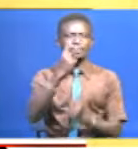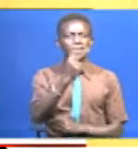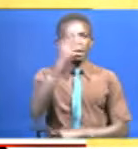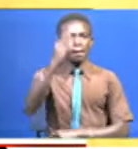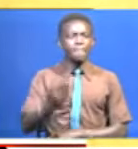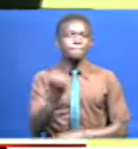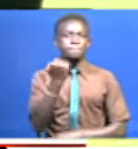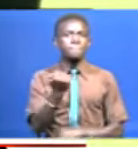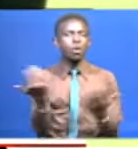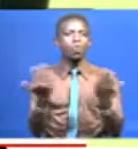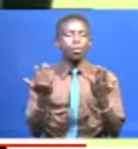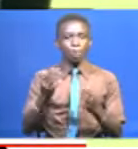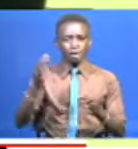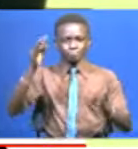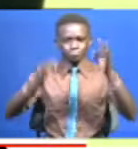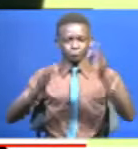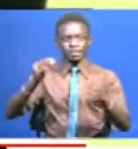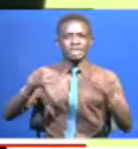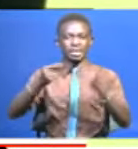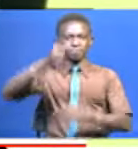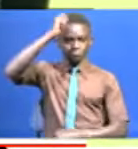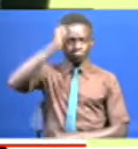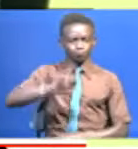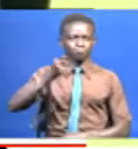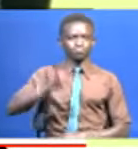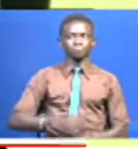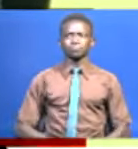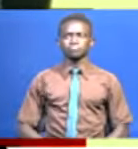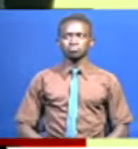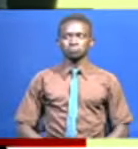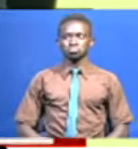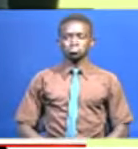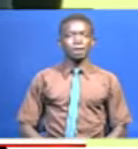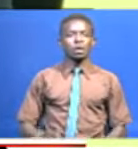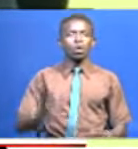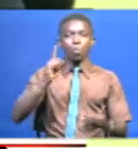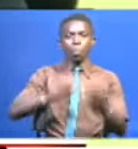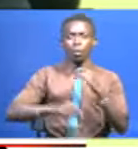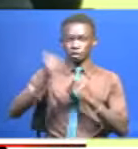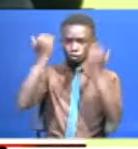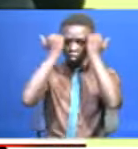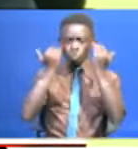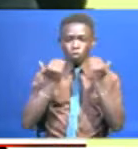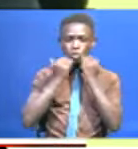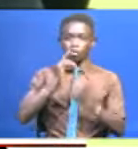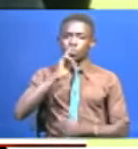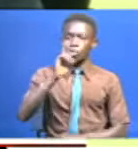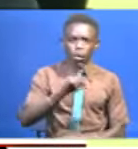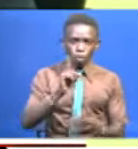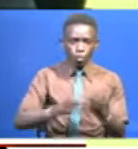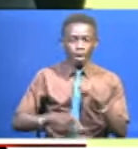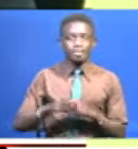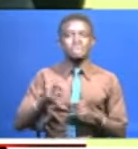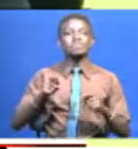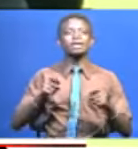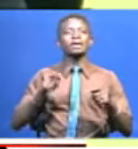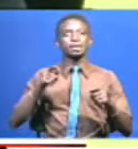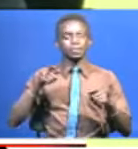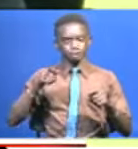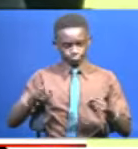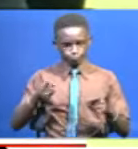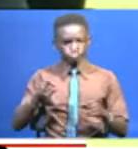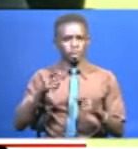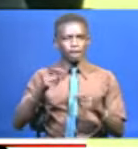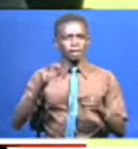directions and make the ruling. The directions that this court gives is that the ruling in this matter will be rendered on the 2nd of